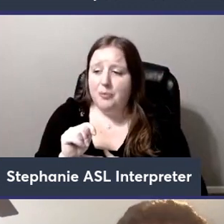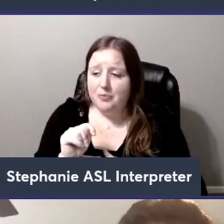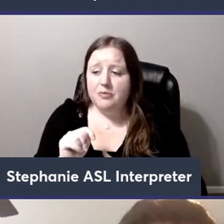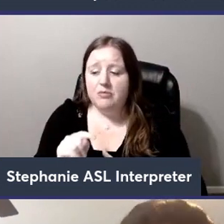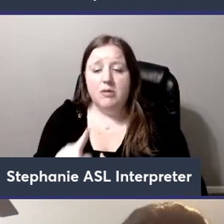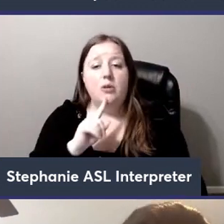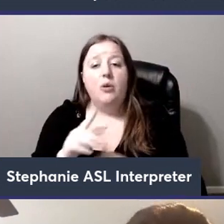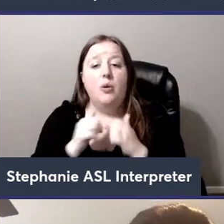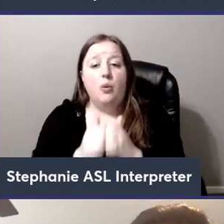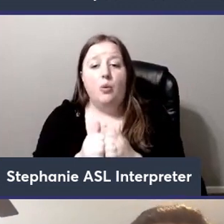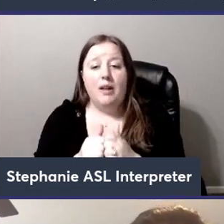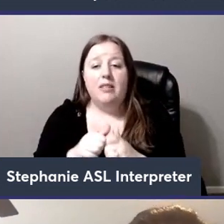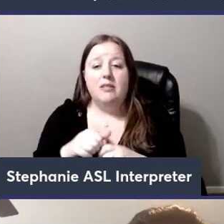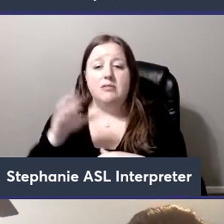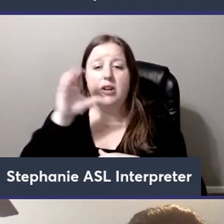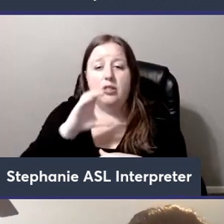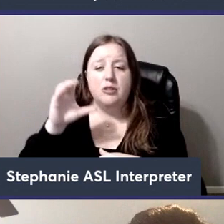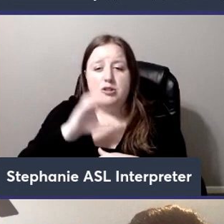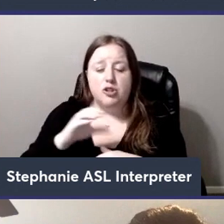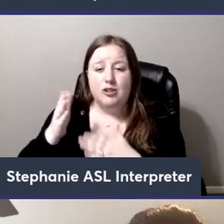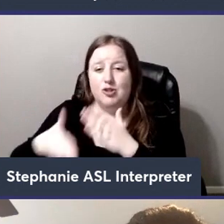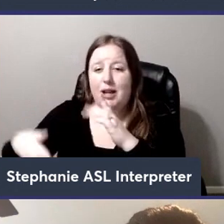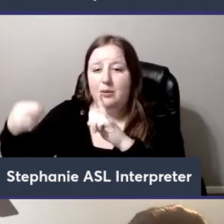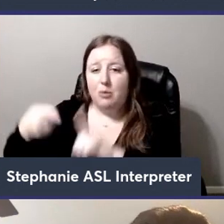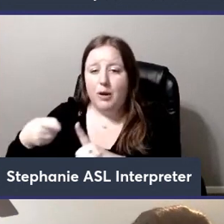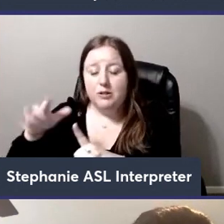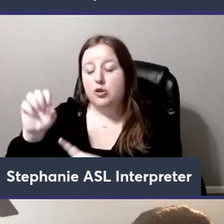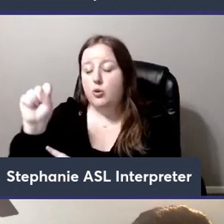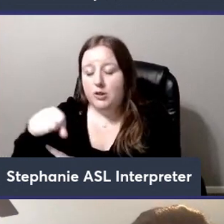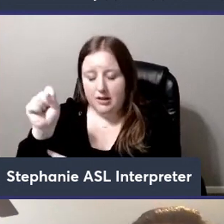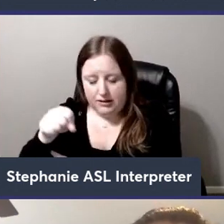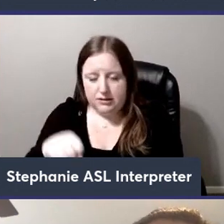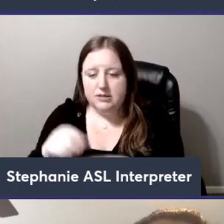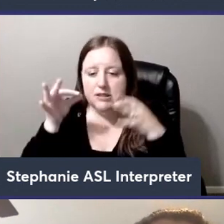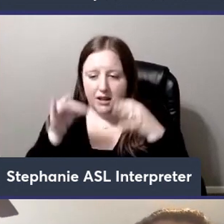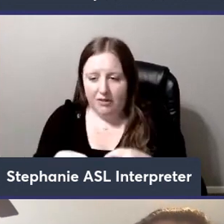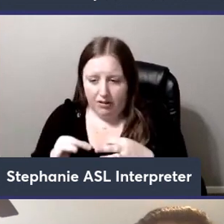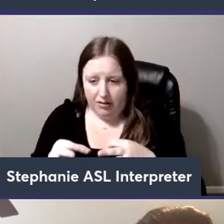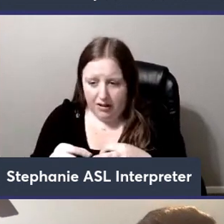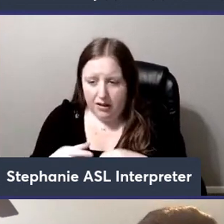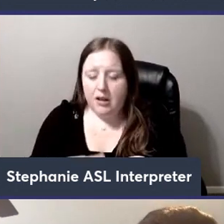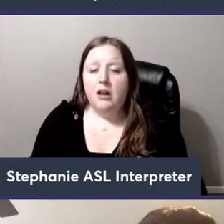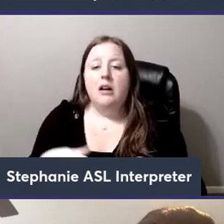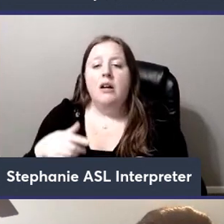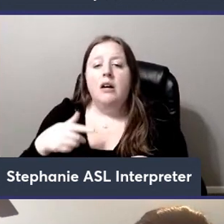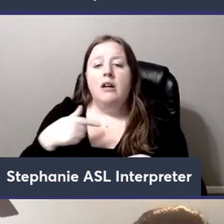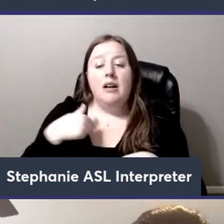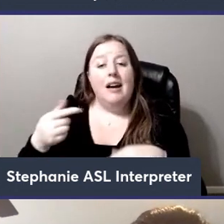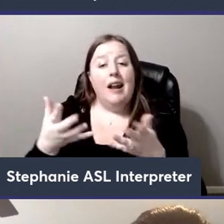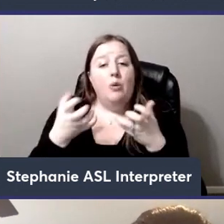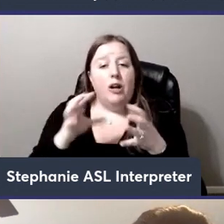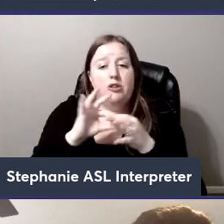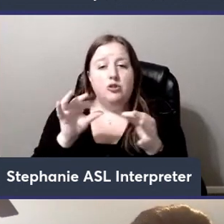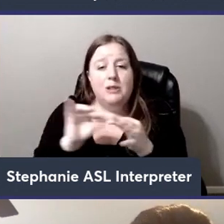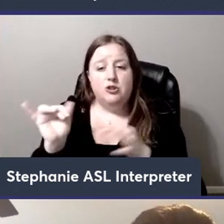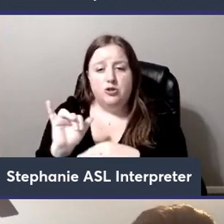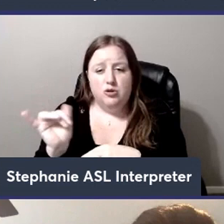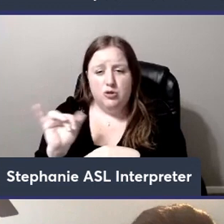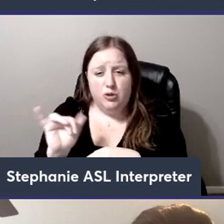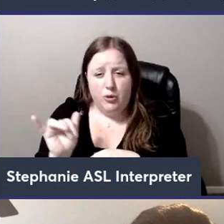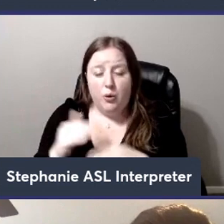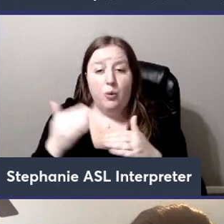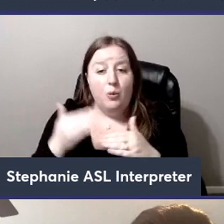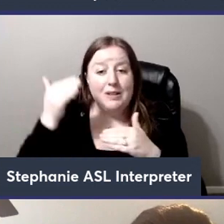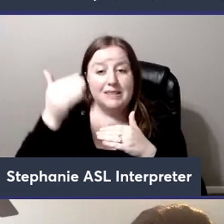against the search endpoint. So yes, definitely. So and also, I wanted to talk about what's coming